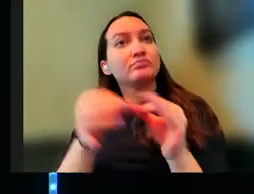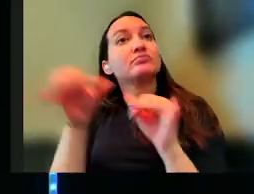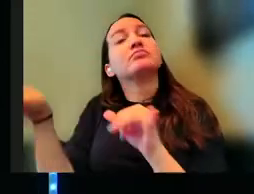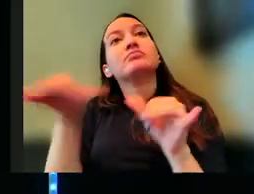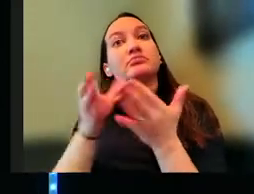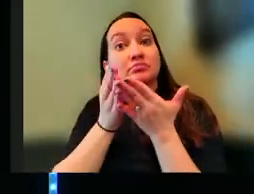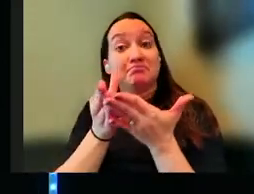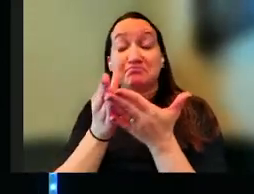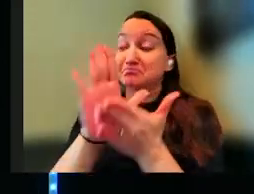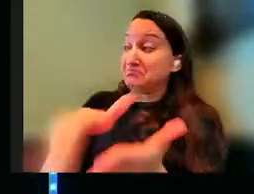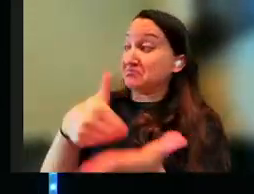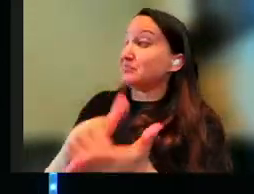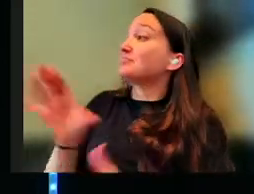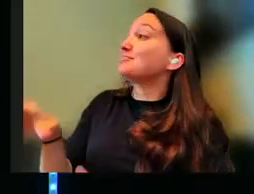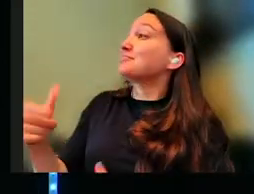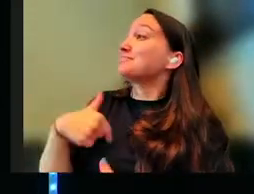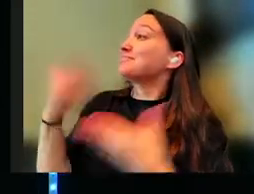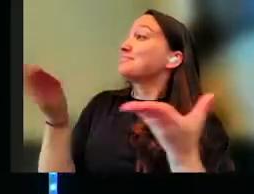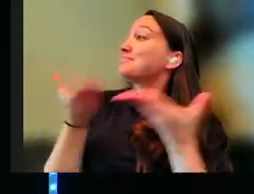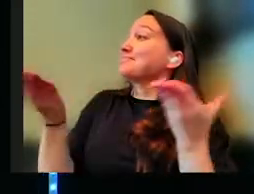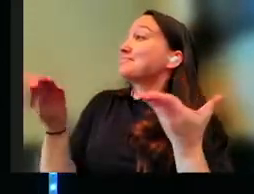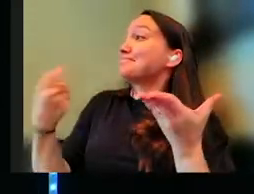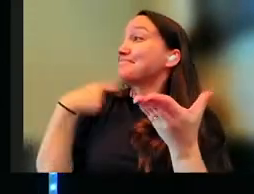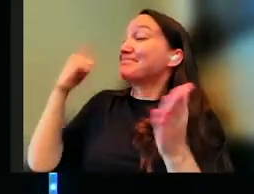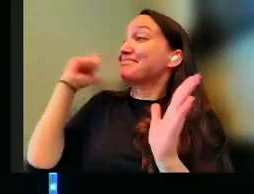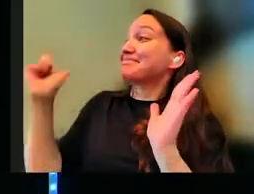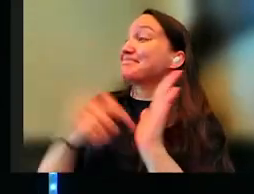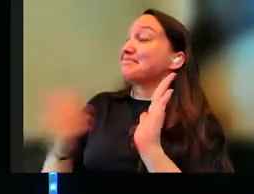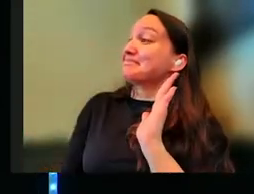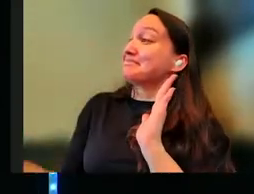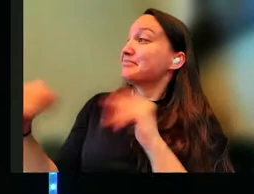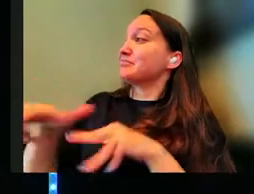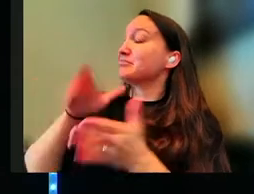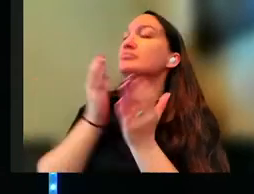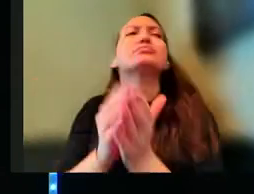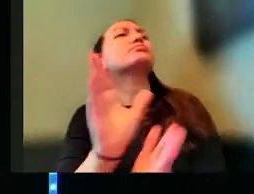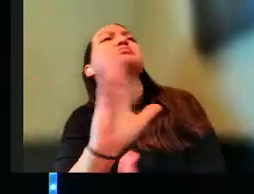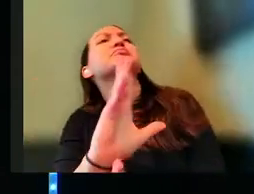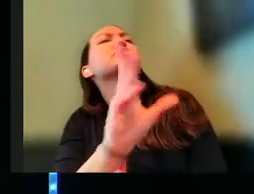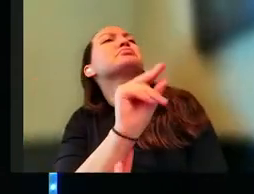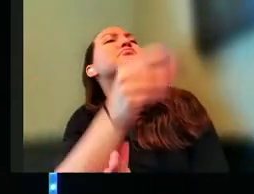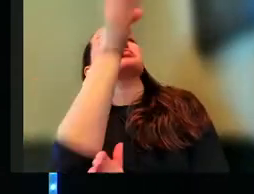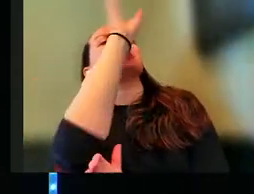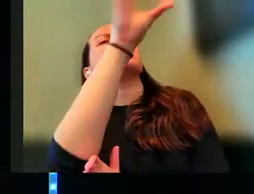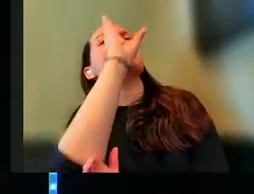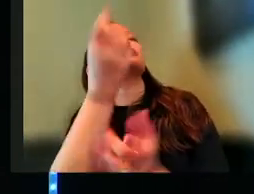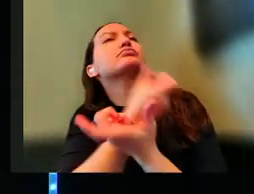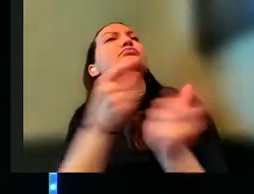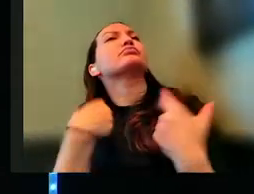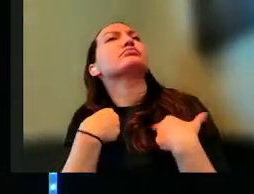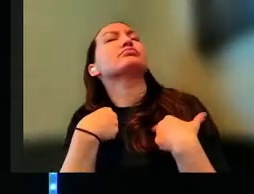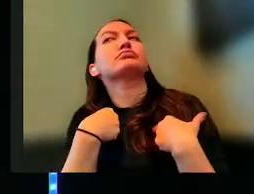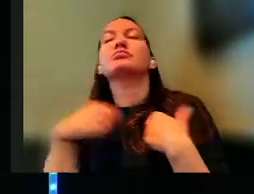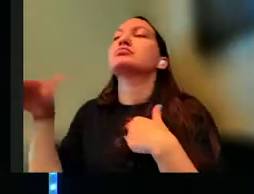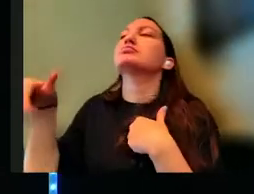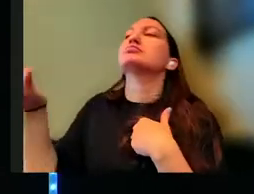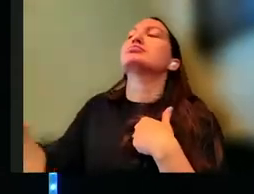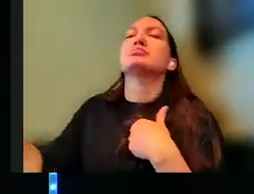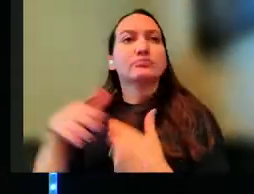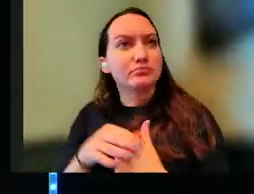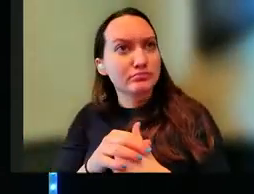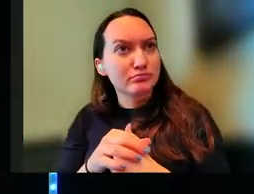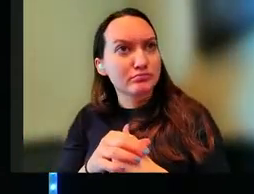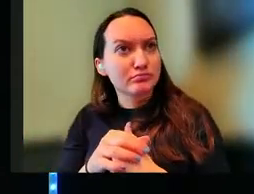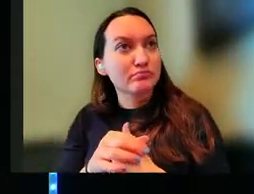comes by. And they're like, oh, we're here. Like, we just found you. Come get in the boat. And he's like, no, no, no, no. God's going to save me. And he sends the boat on its way, right?